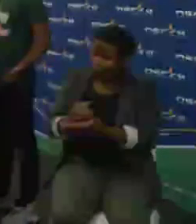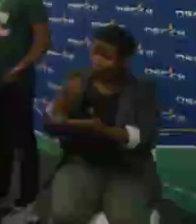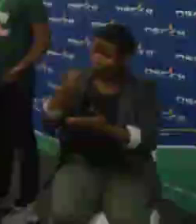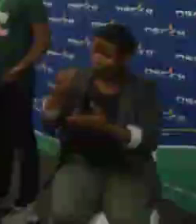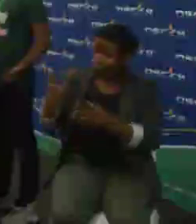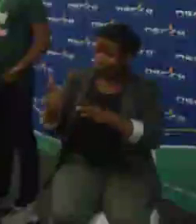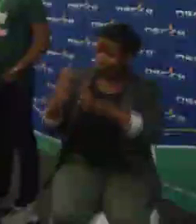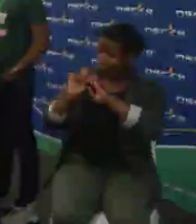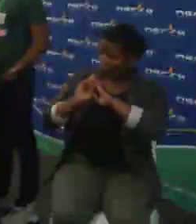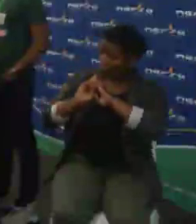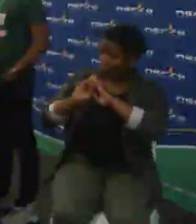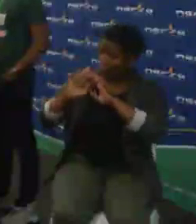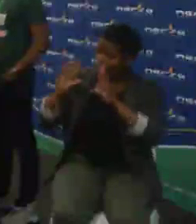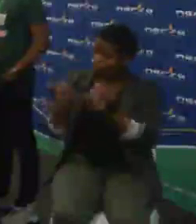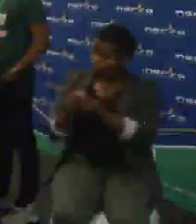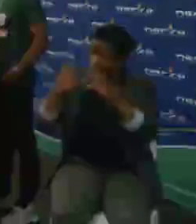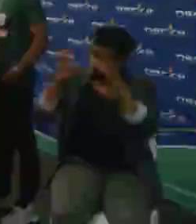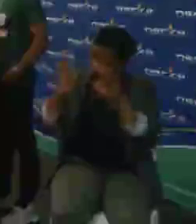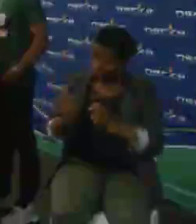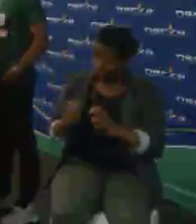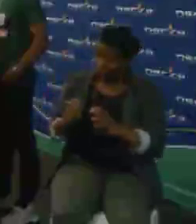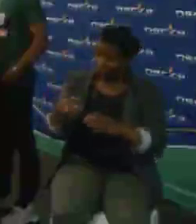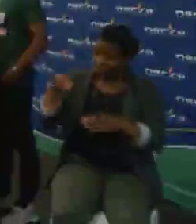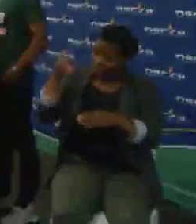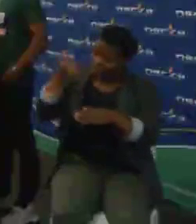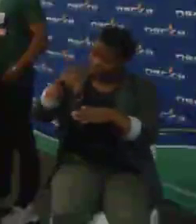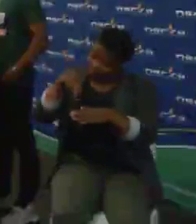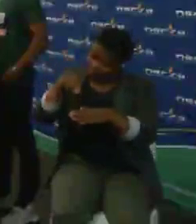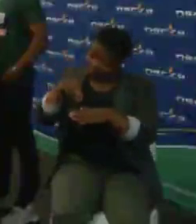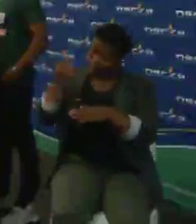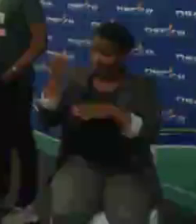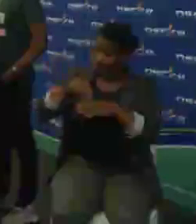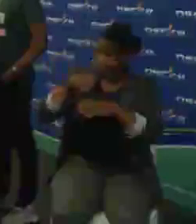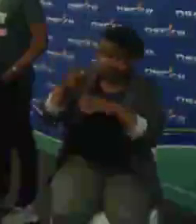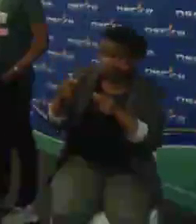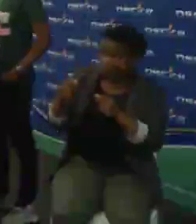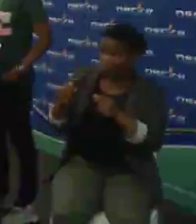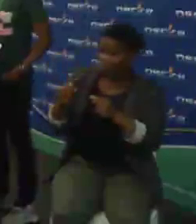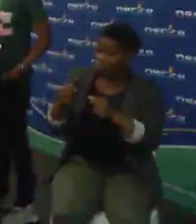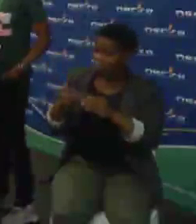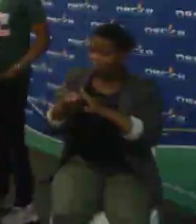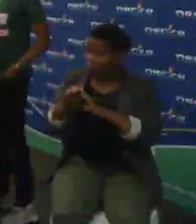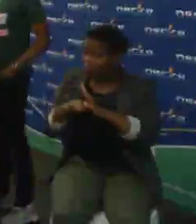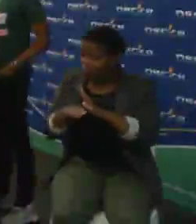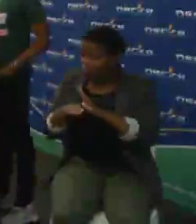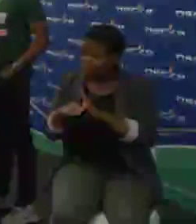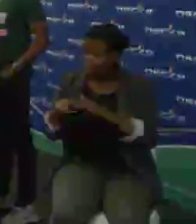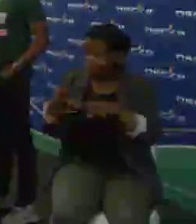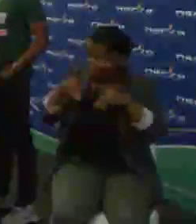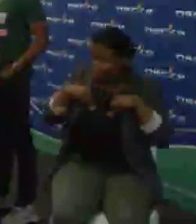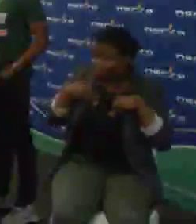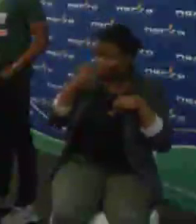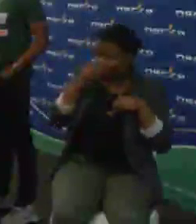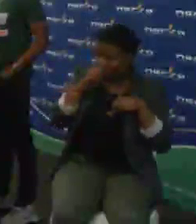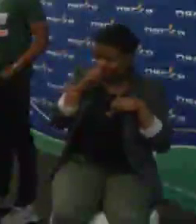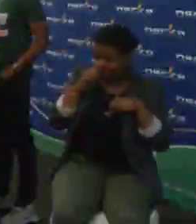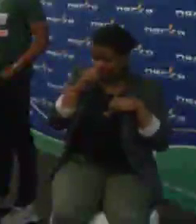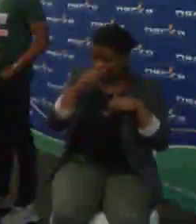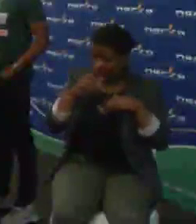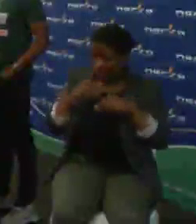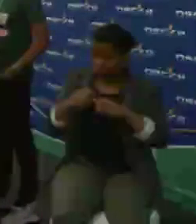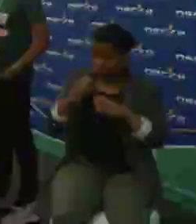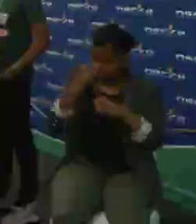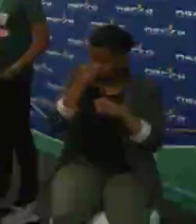the tariff application should be rejected. In fact, we've warned Nersa about how it treats